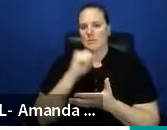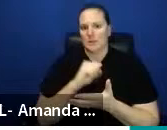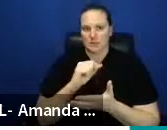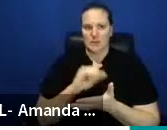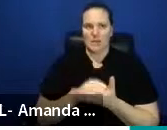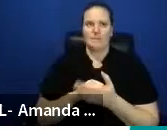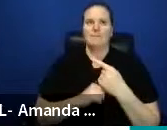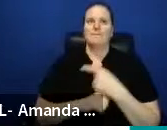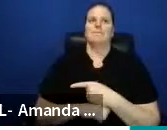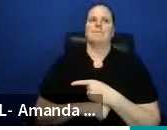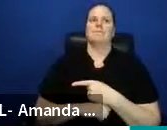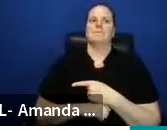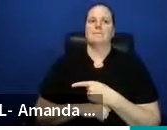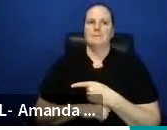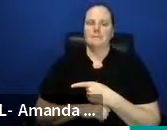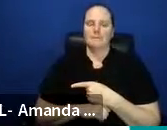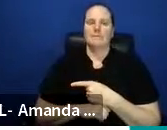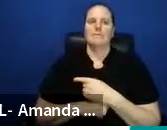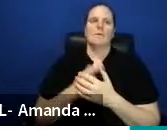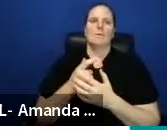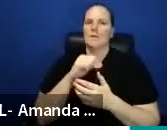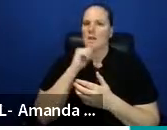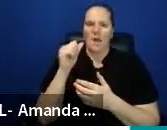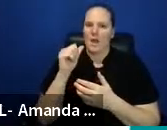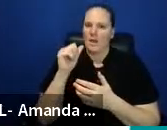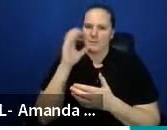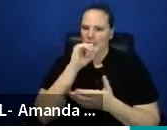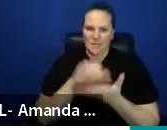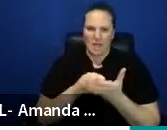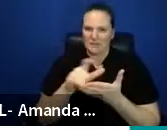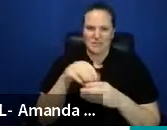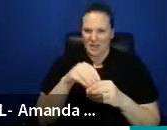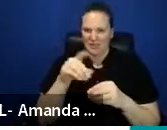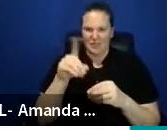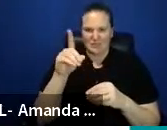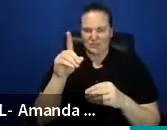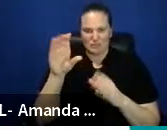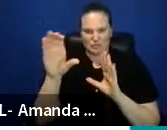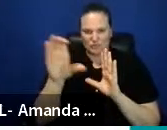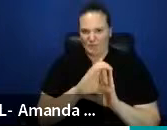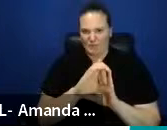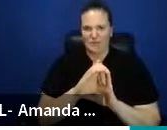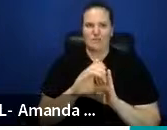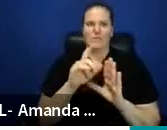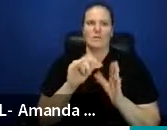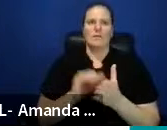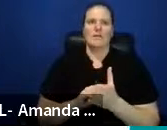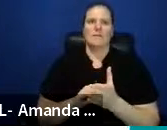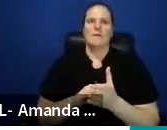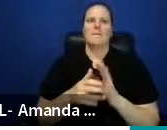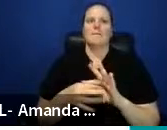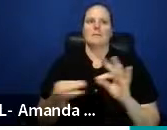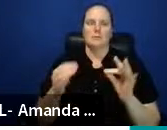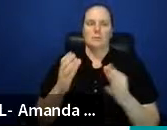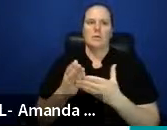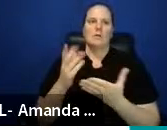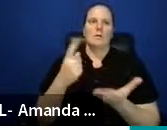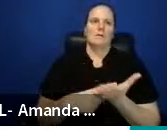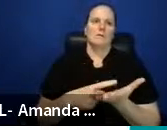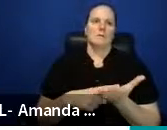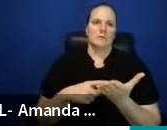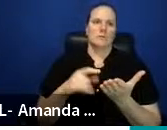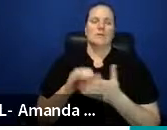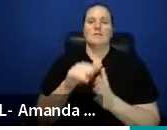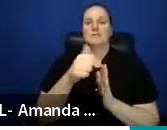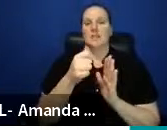did not miss it. We do not have it on this graphic. We have that information in the document, in the tech report. So I did mention it. I will cover it. Sorry, it's on the table. So it's